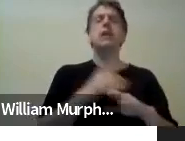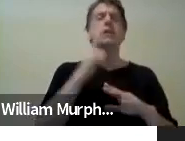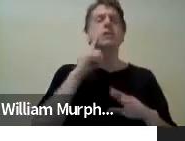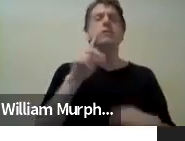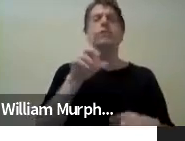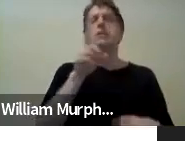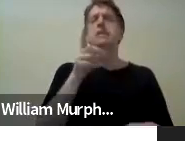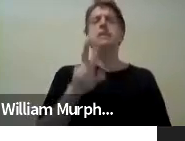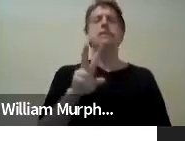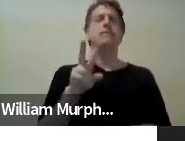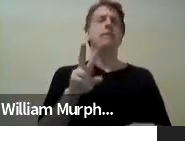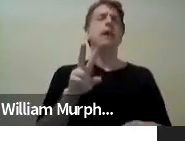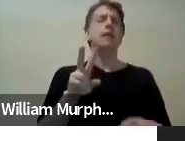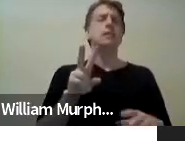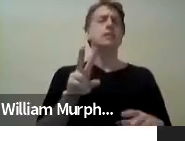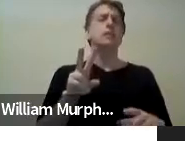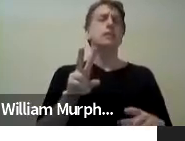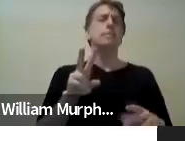an example,